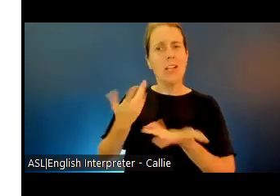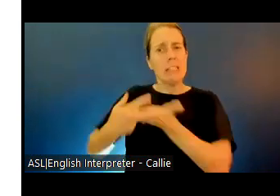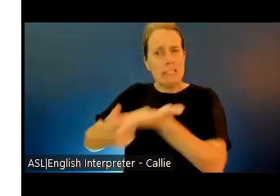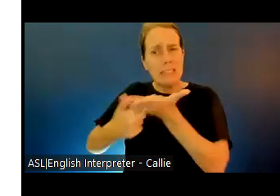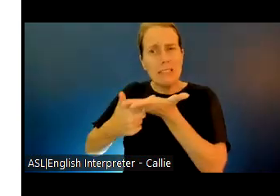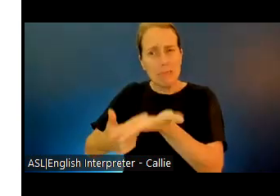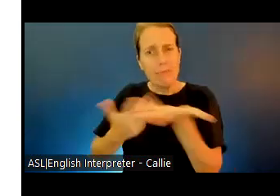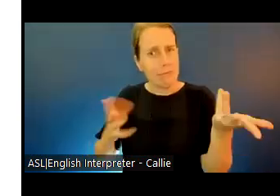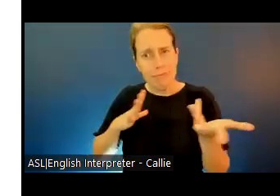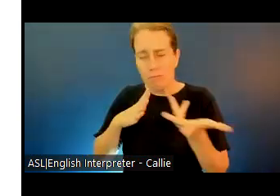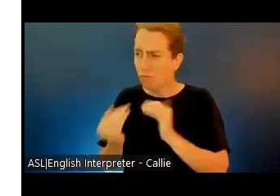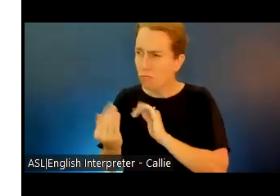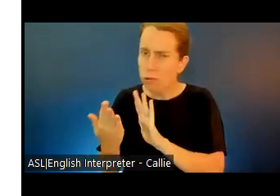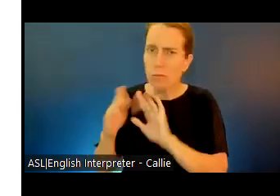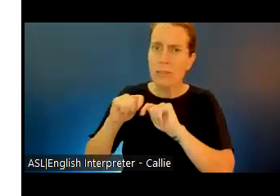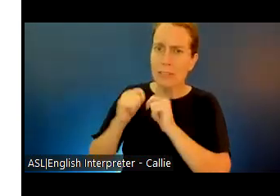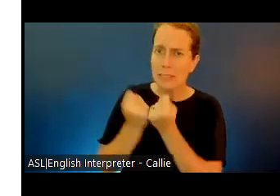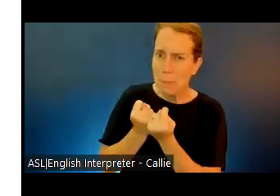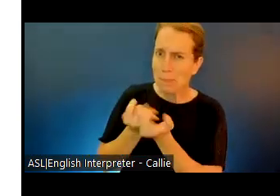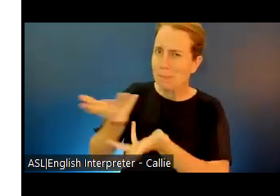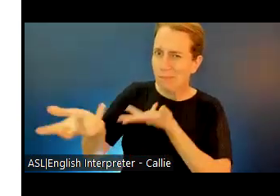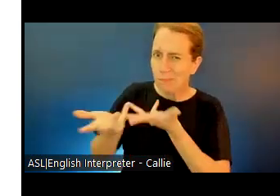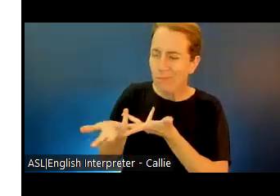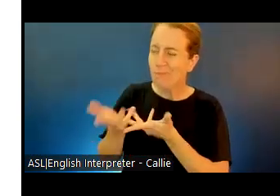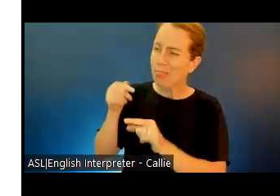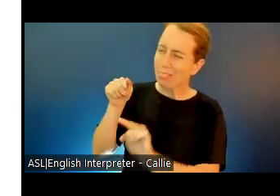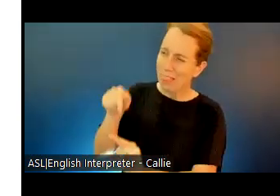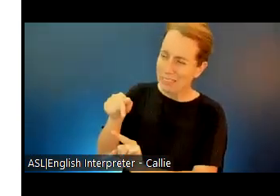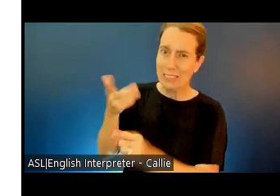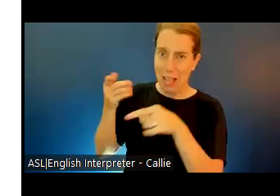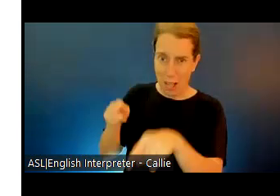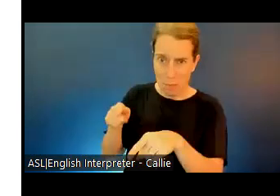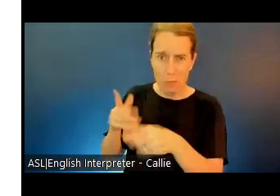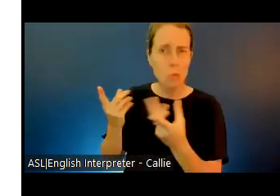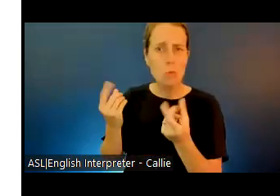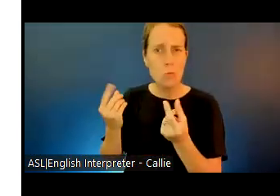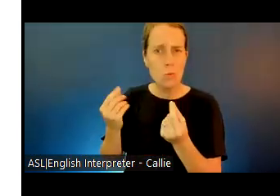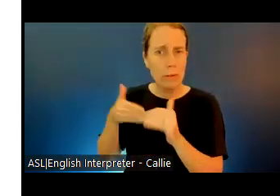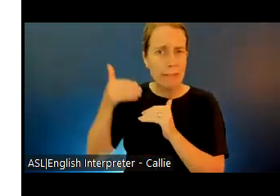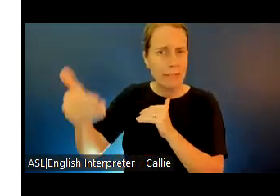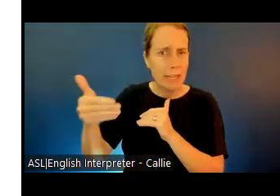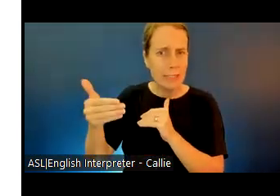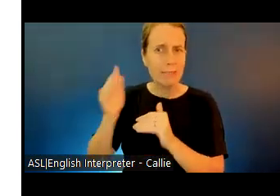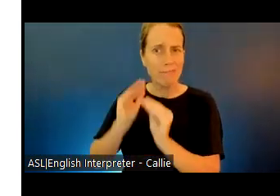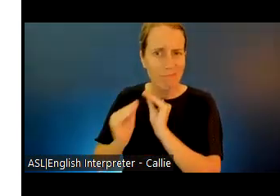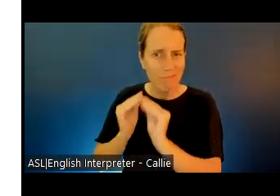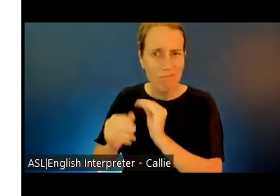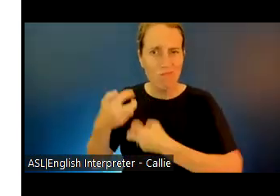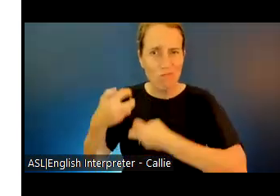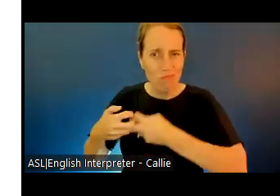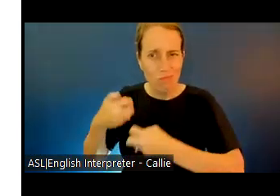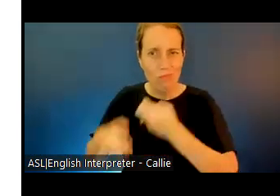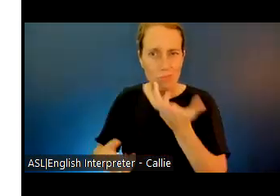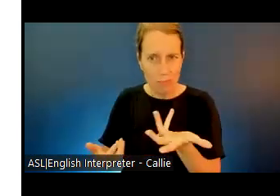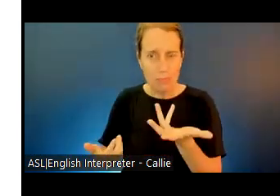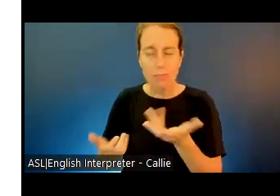What are you doing about it? How are we going to prevent this from reoccurring in the future? And you can also request documentation regarding